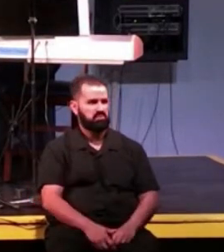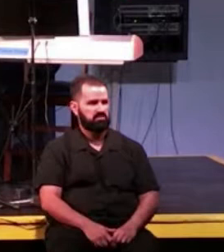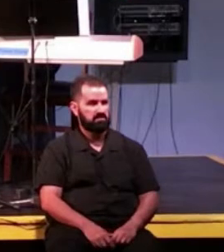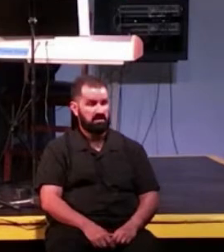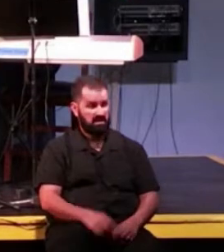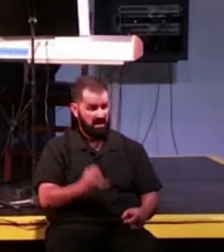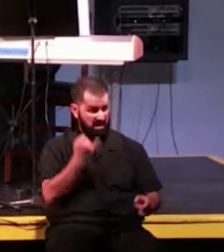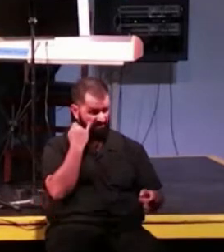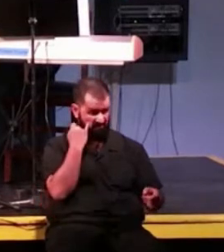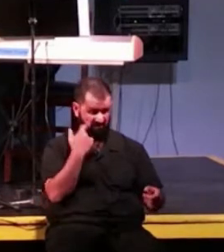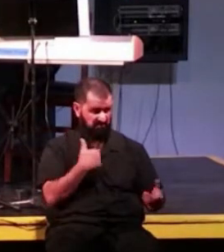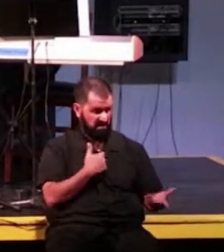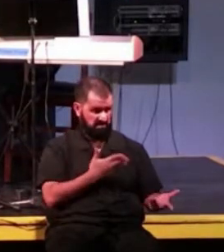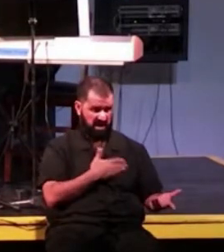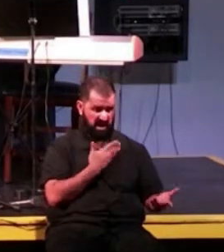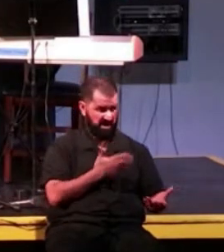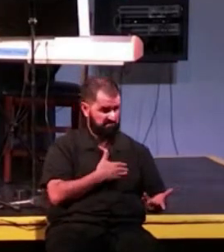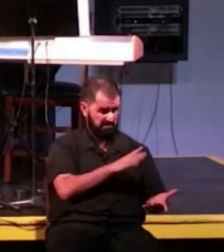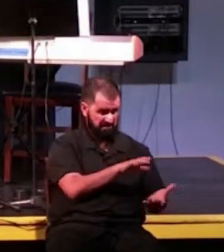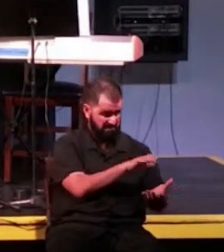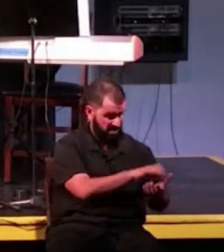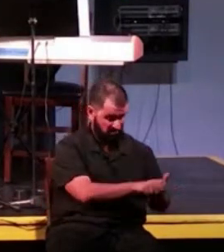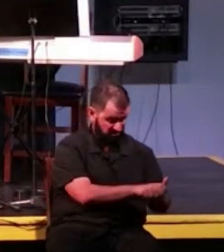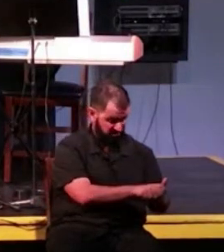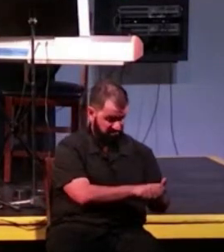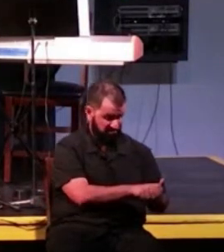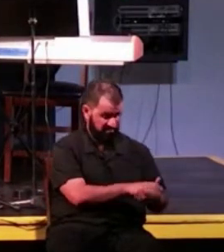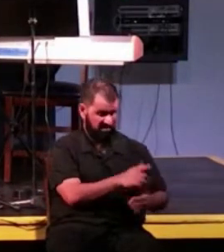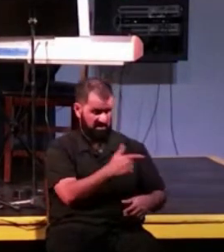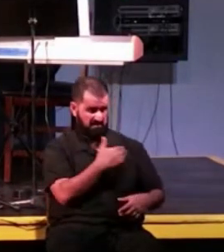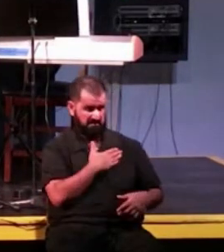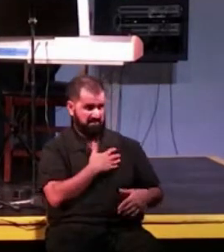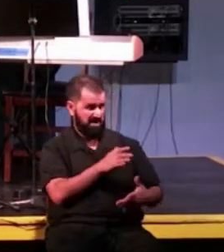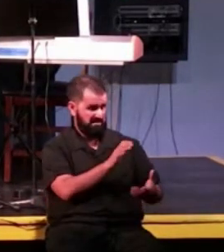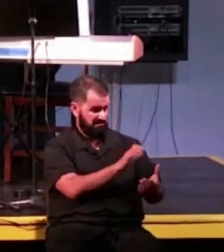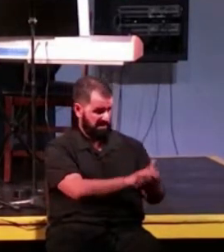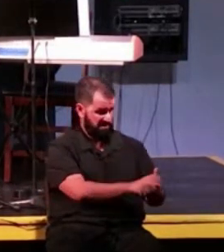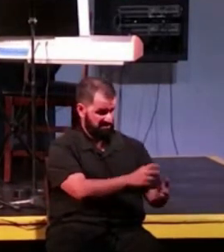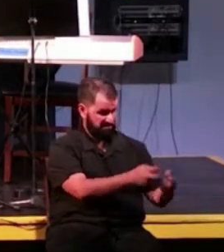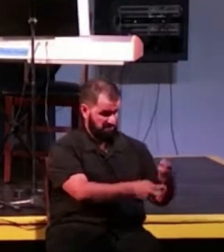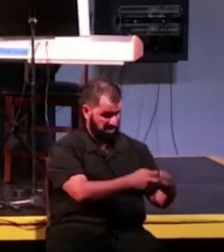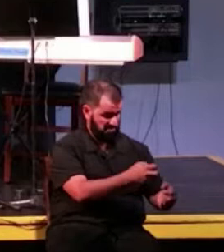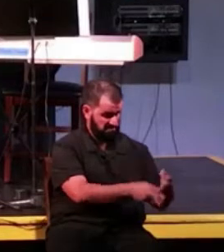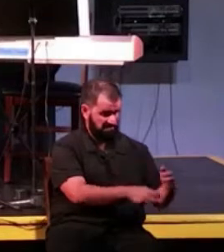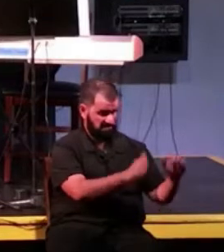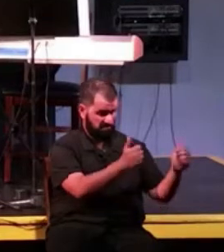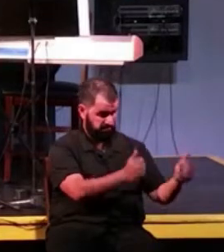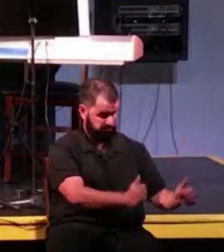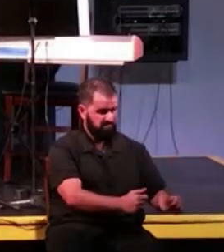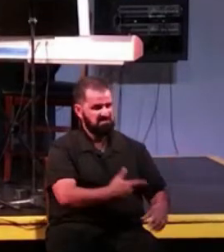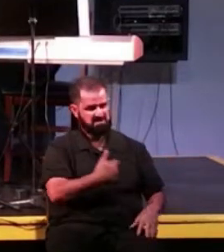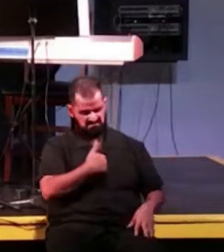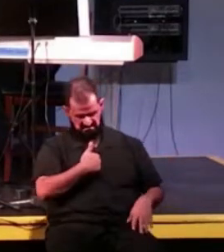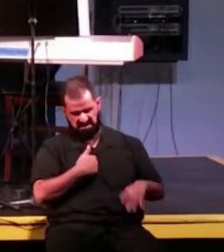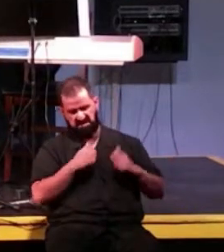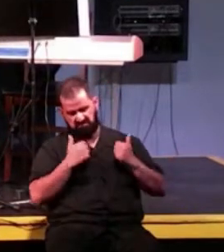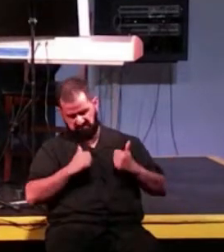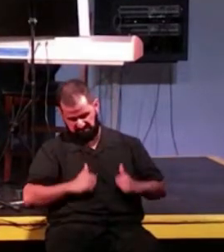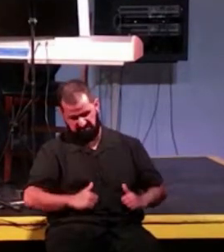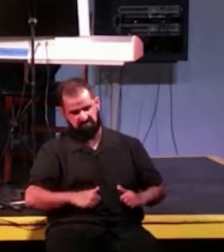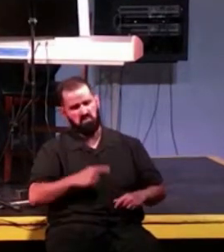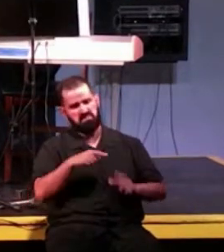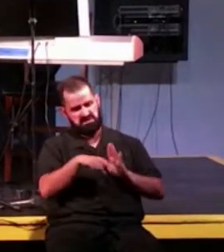If I'm not happy in my marriage and my marriage is struggling, I'm going to be a difficult